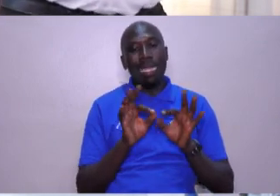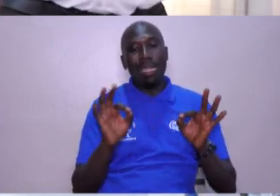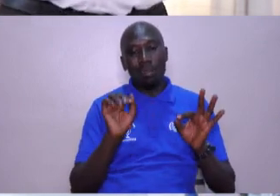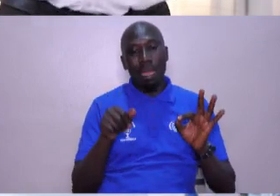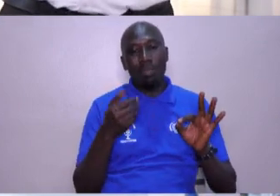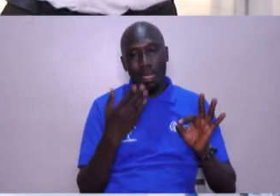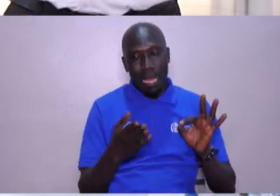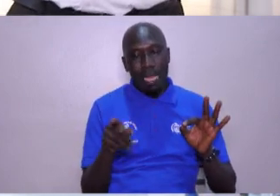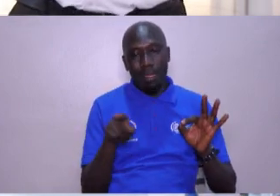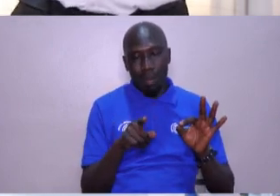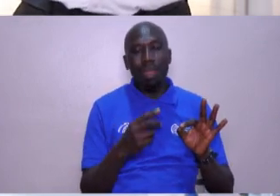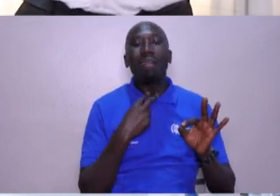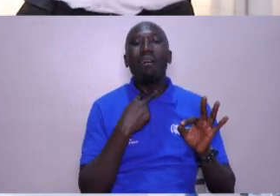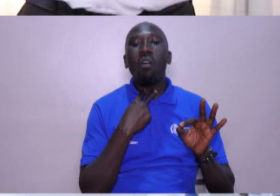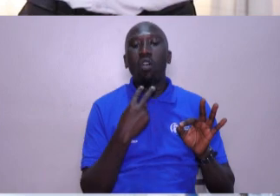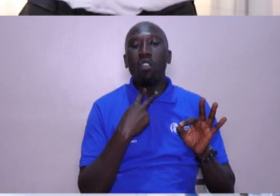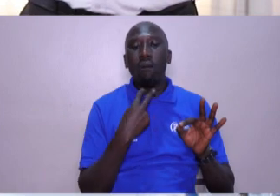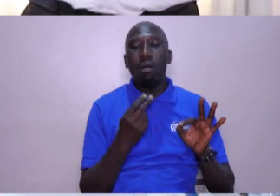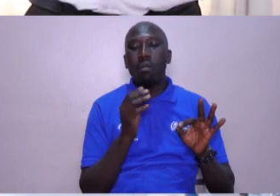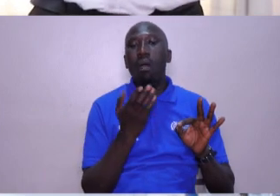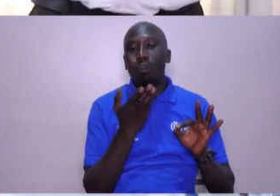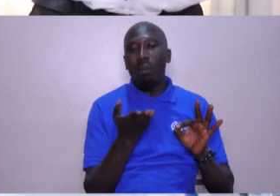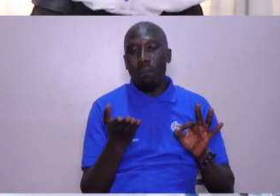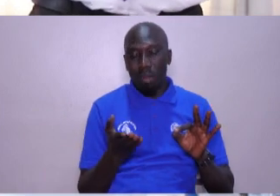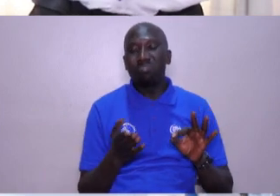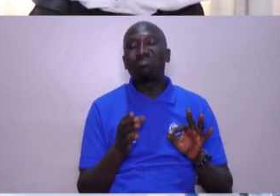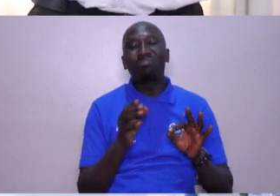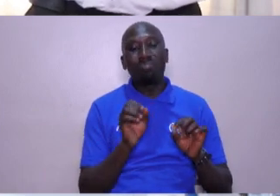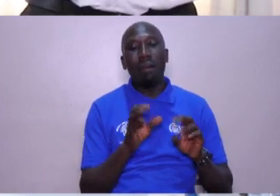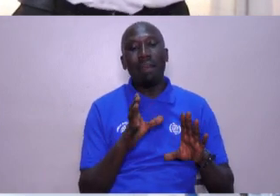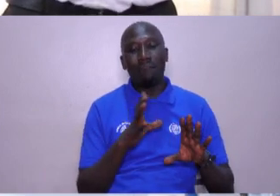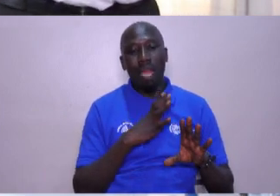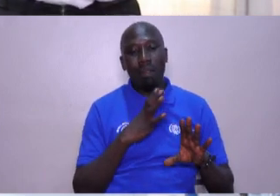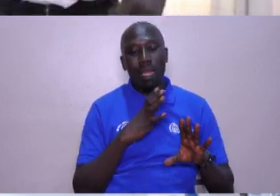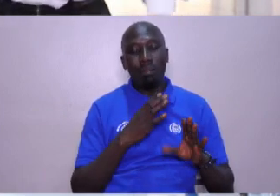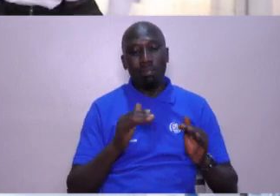runs. Helps. So that's why it's okay. All right.